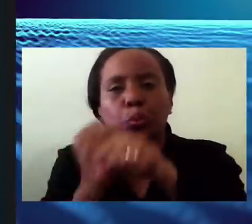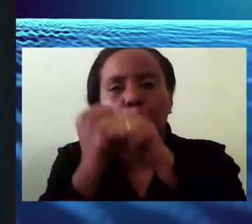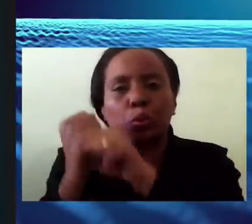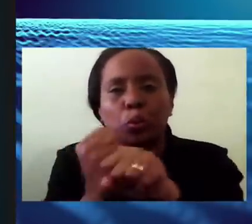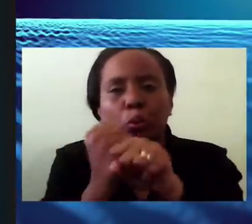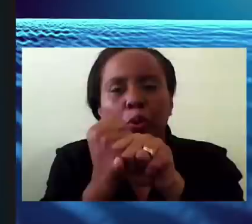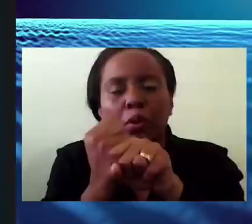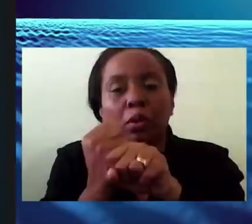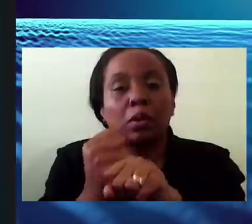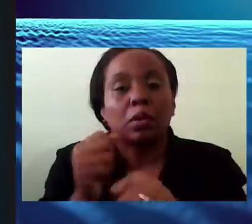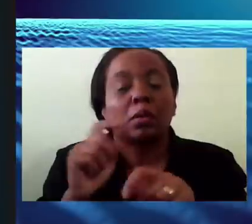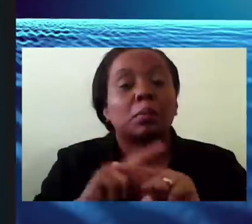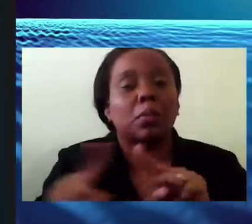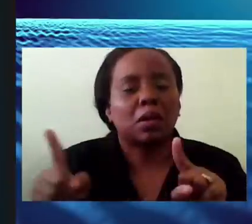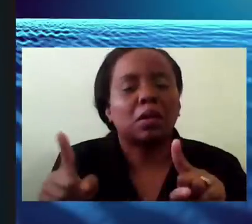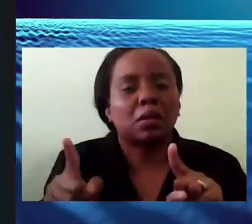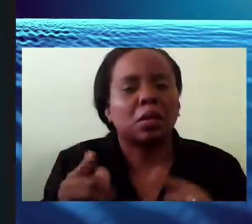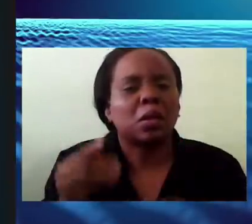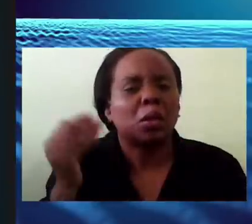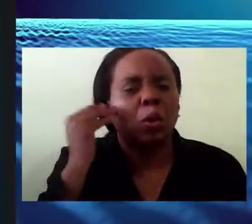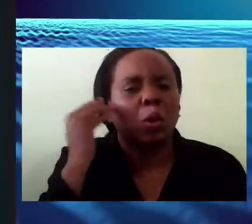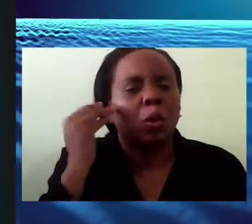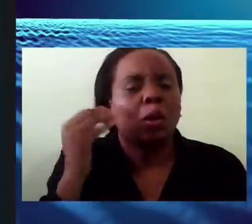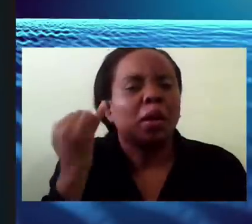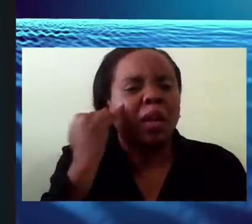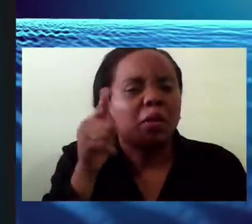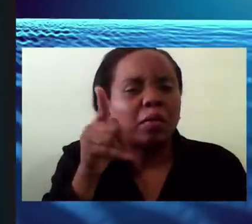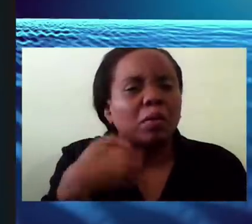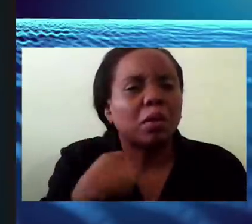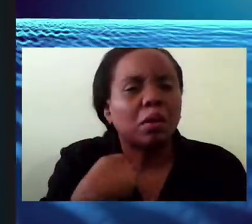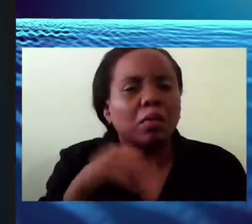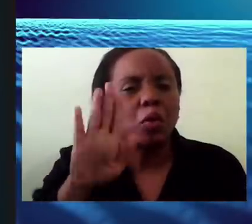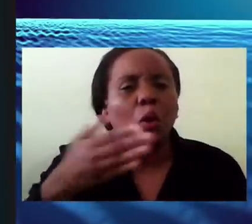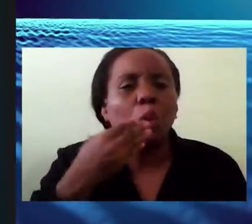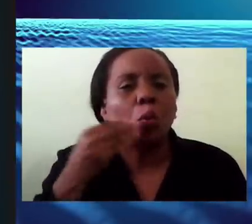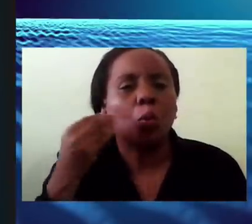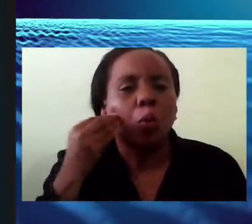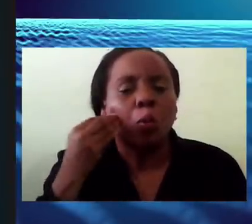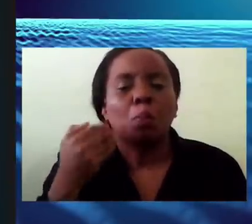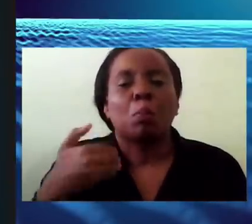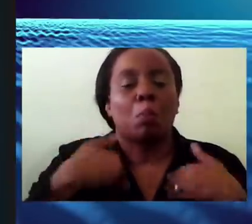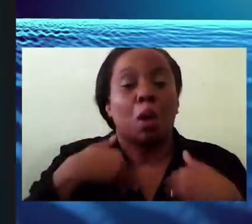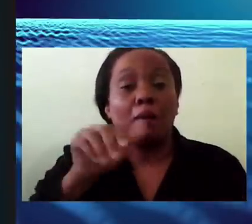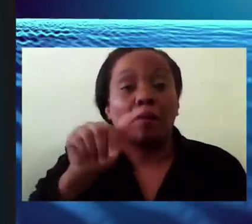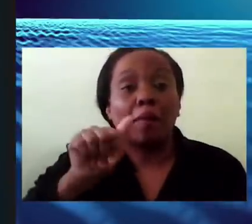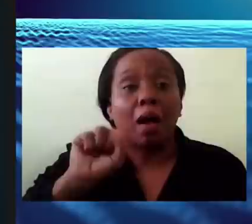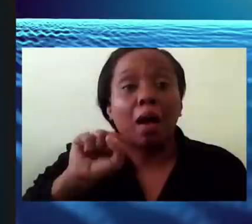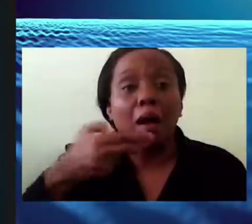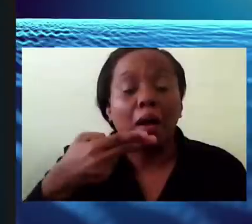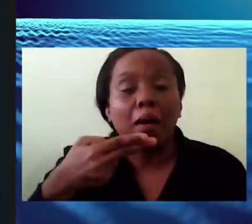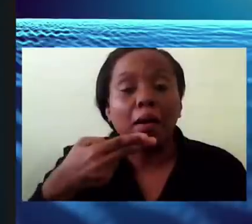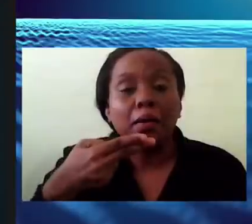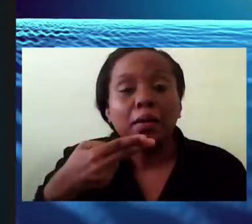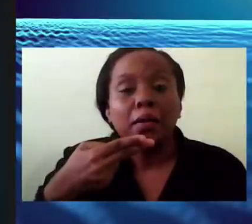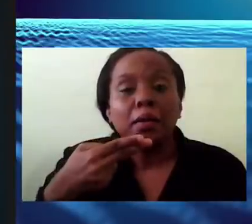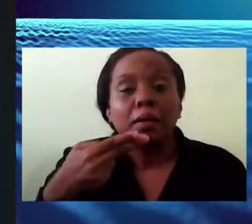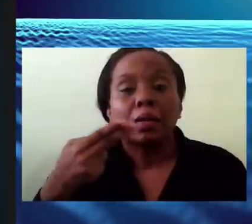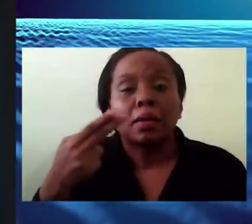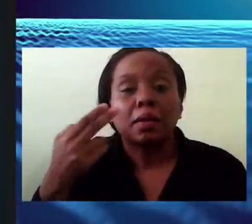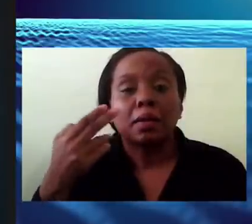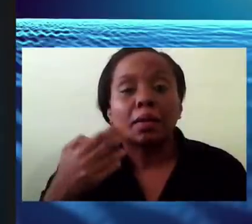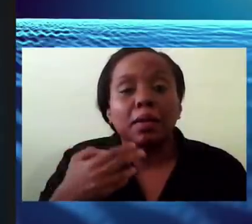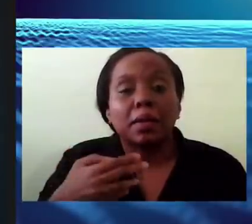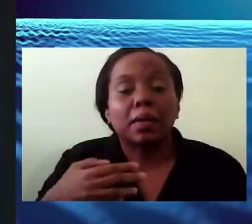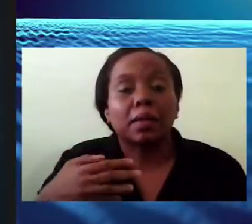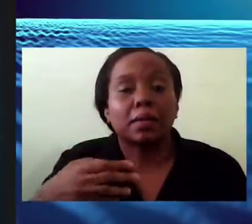those of you who have ash in your yard, or if you look on the sidewalk or the road, you will see that the ash, where it's hardened, is hardened almost in